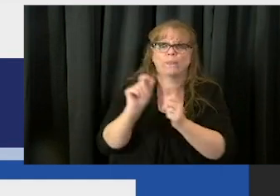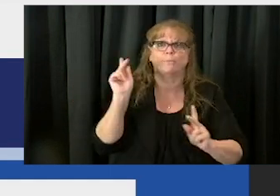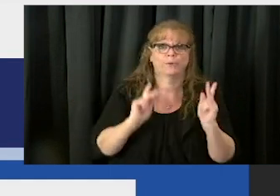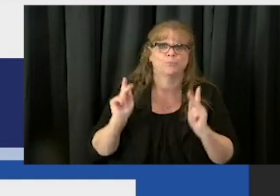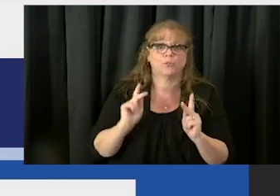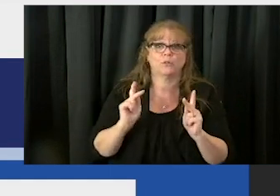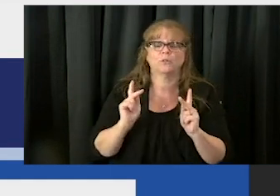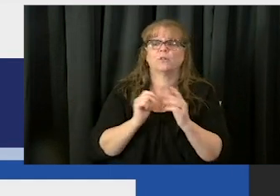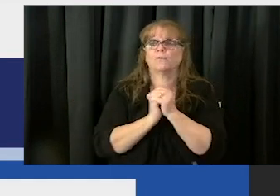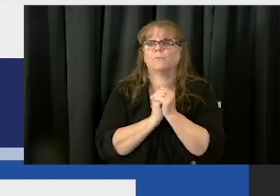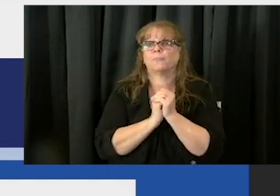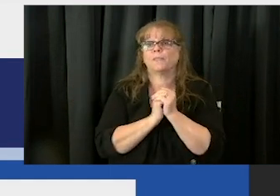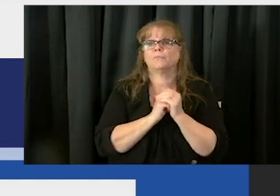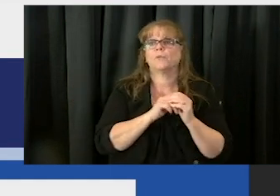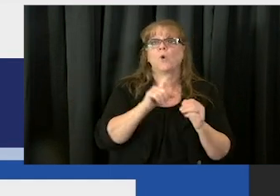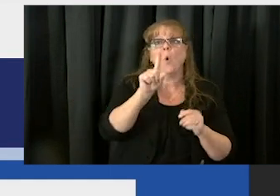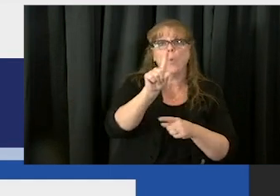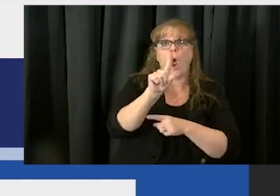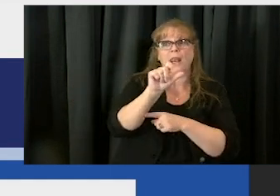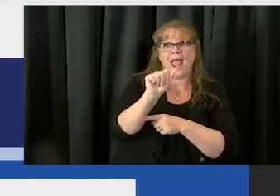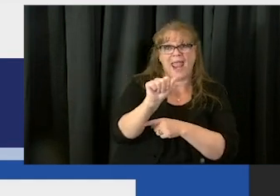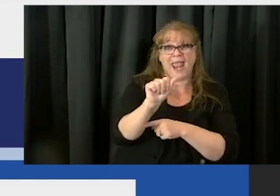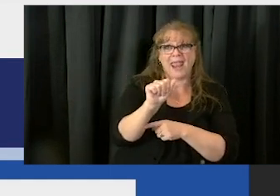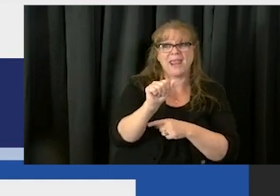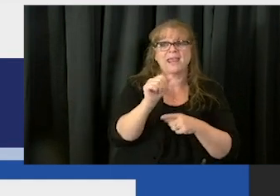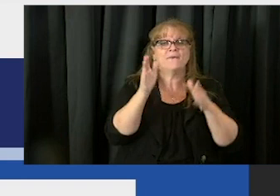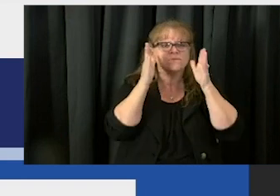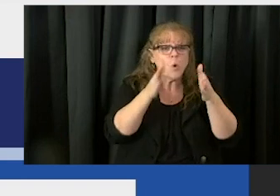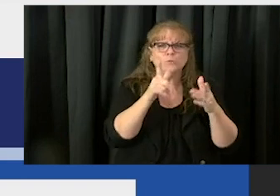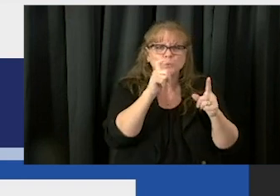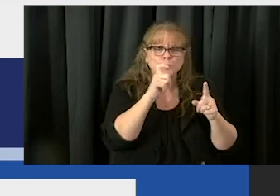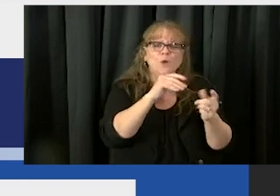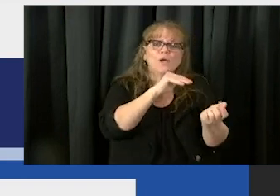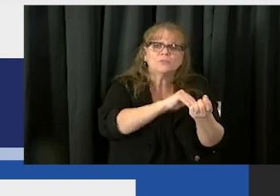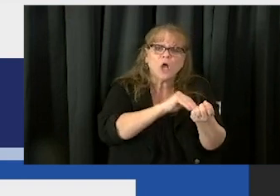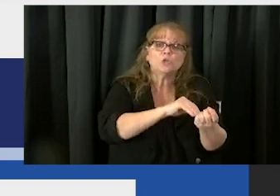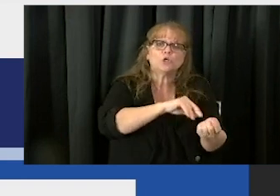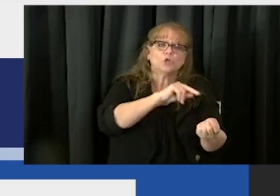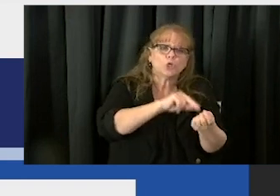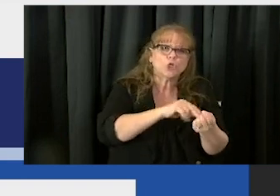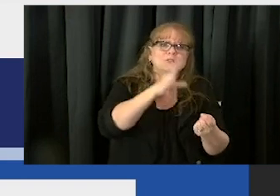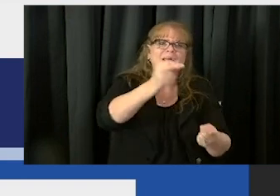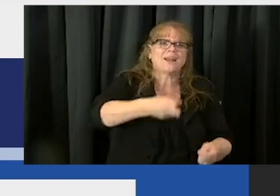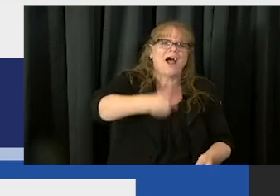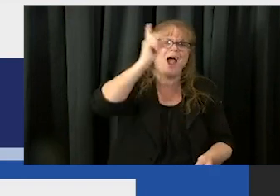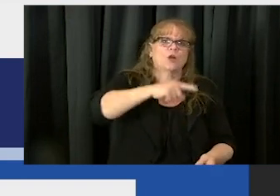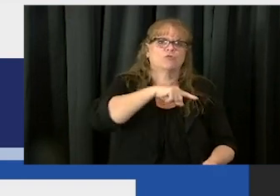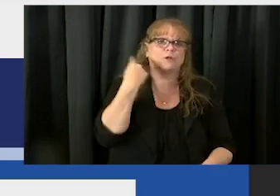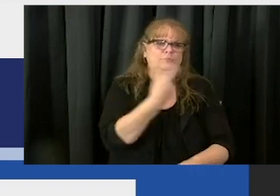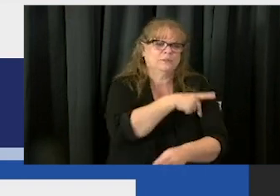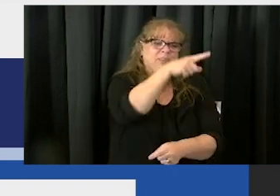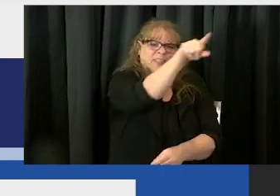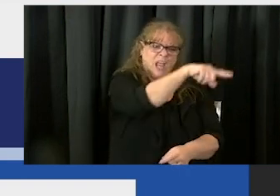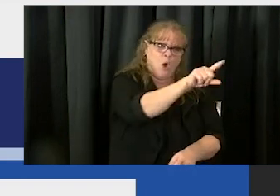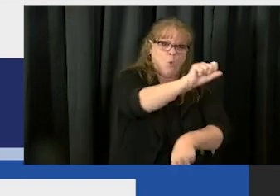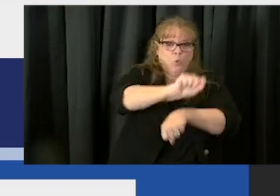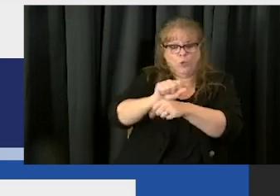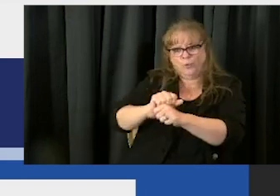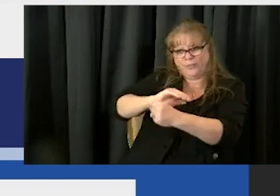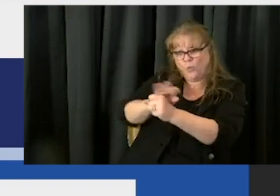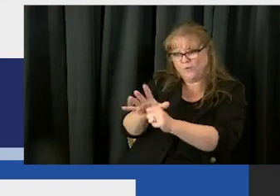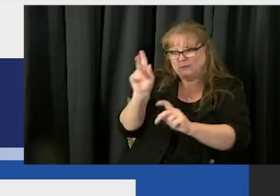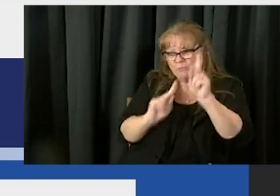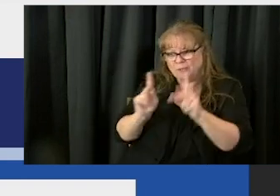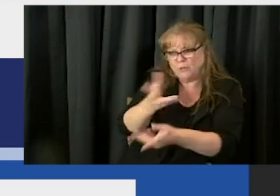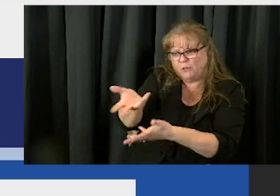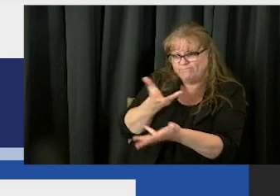literally spending time in COVID wards and working directly with patients. And it's not just the healthcare workers, it's the maintenance worker,